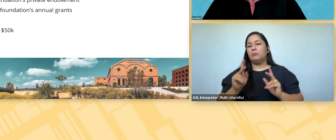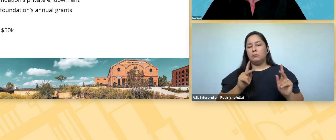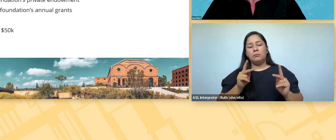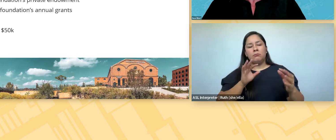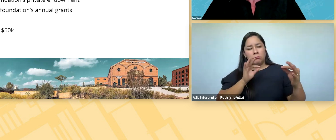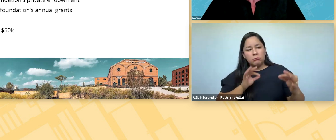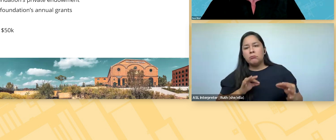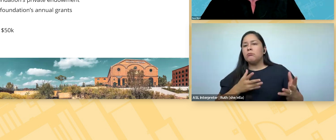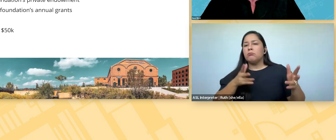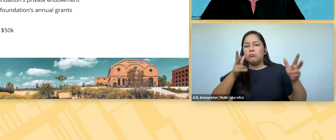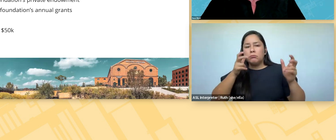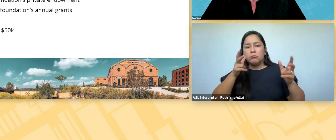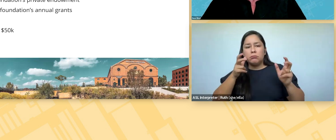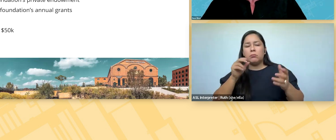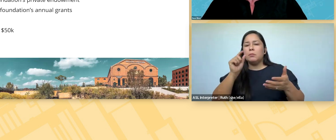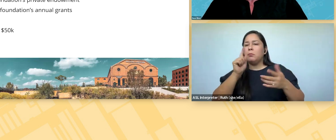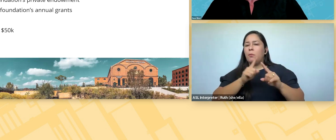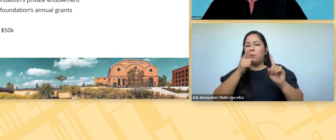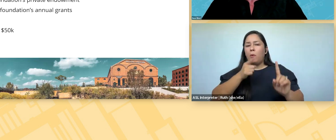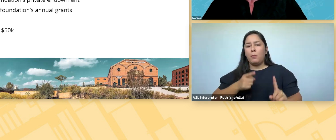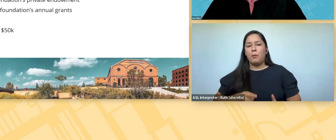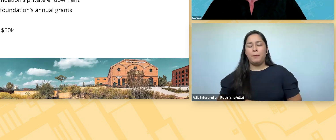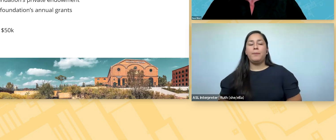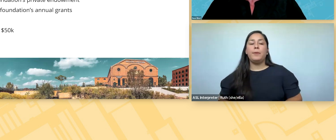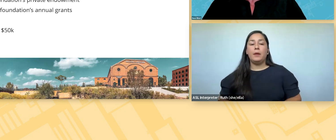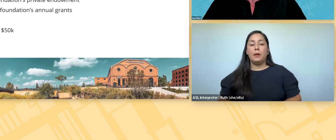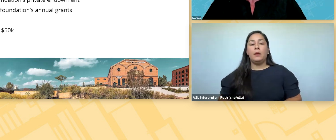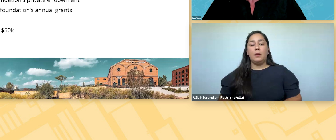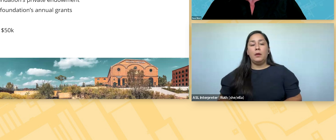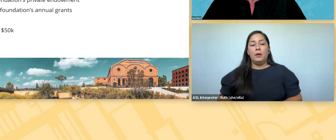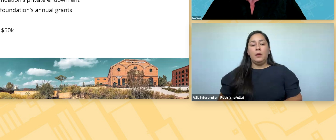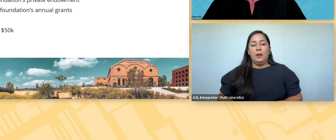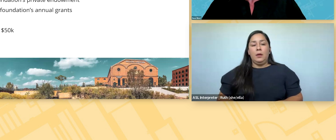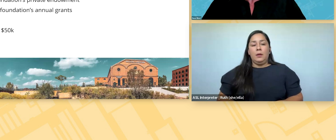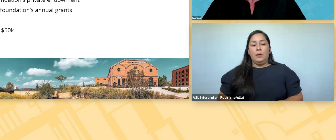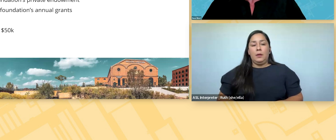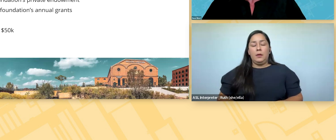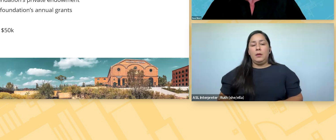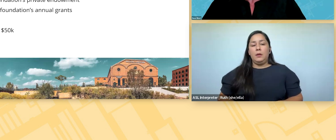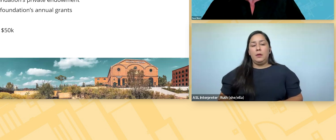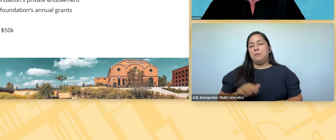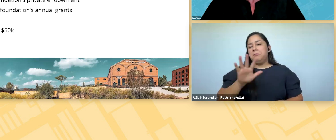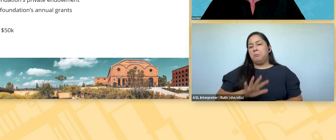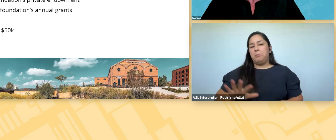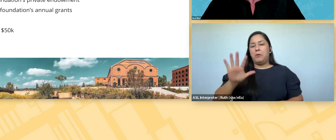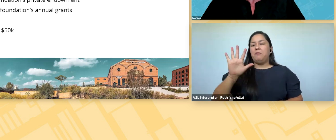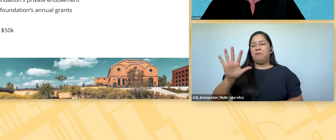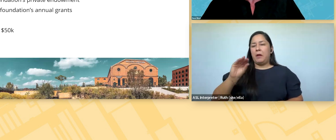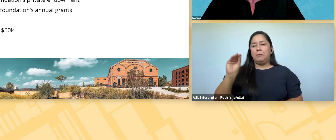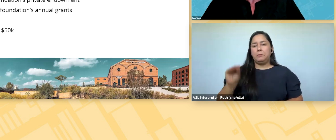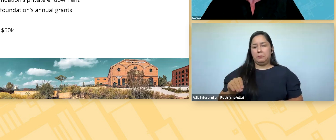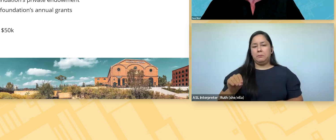community listening session. It's a relatively modest portion of the Foundation's grant making. It makes up about 5%